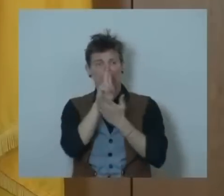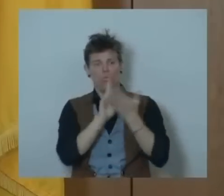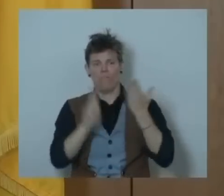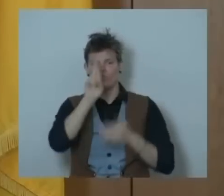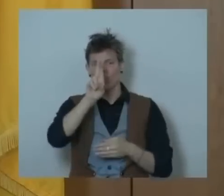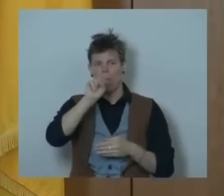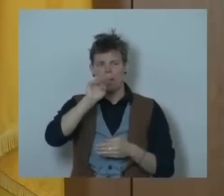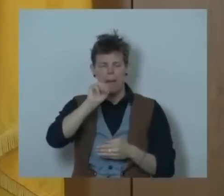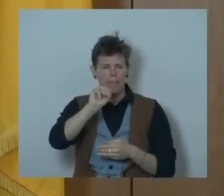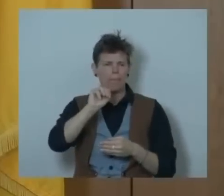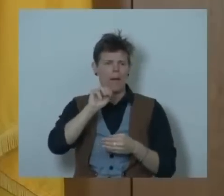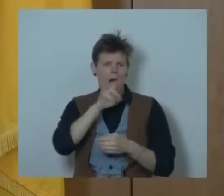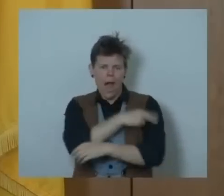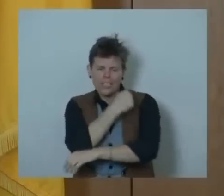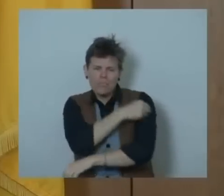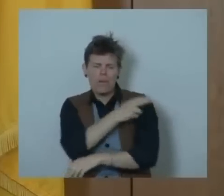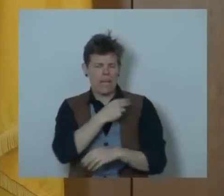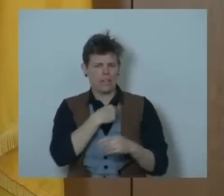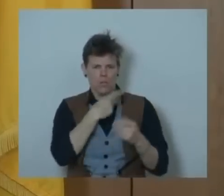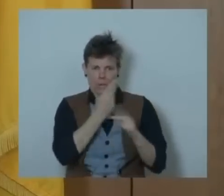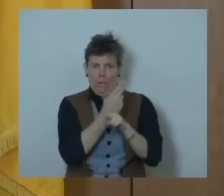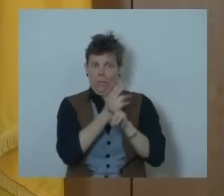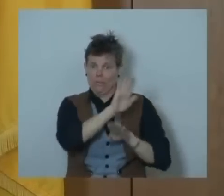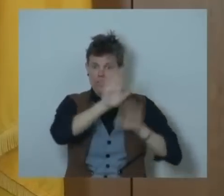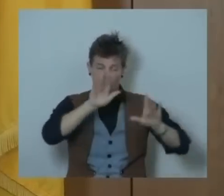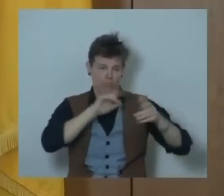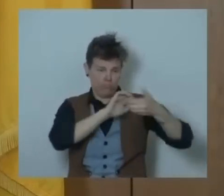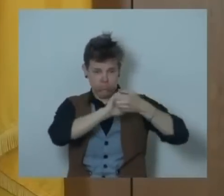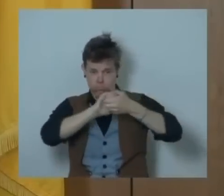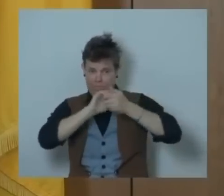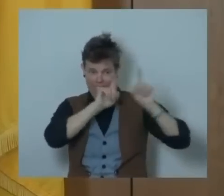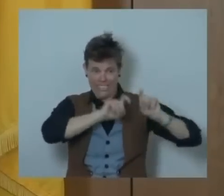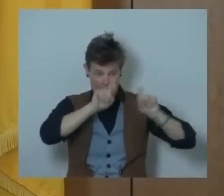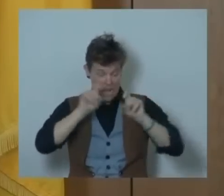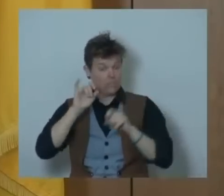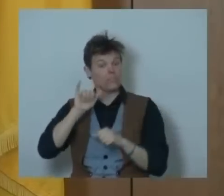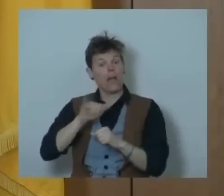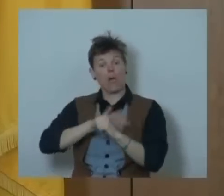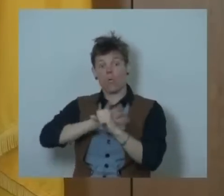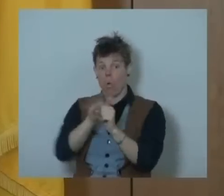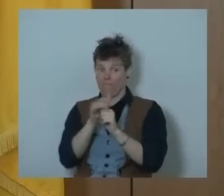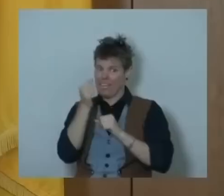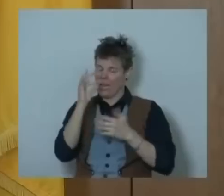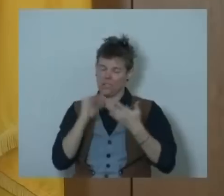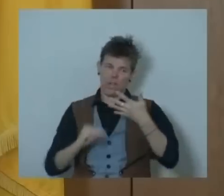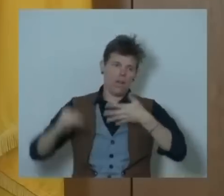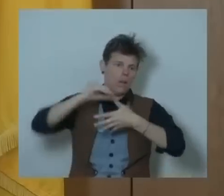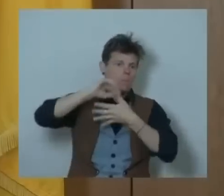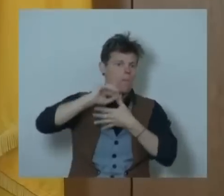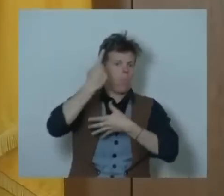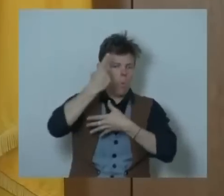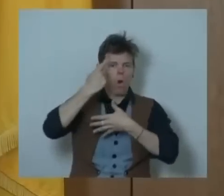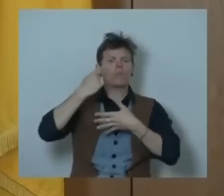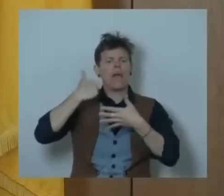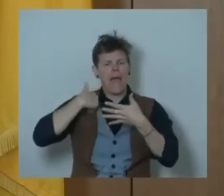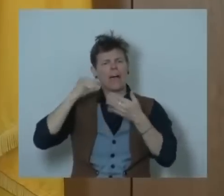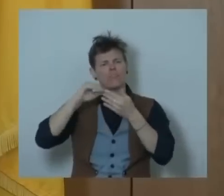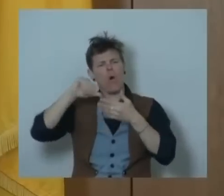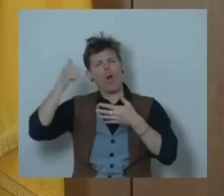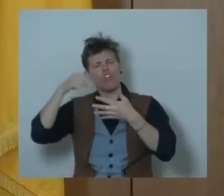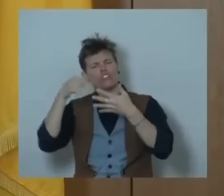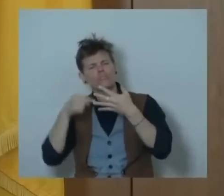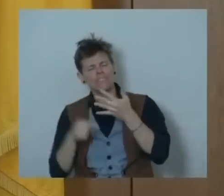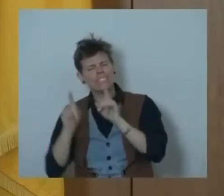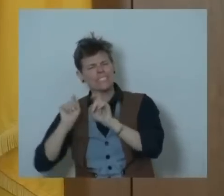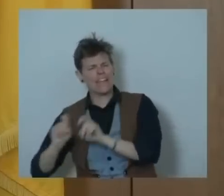they aren't just testing for COVID-19, although certainly that's become something we're doing much more testing of, and we should. But they're testing